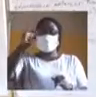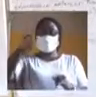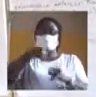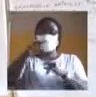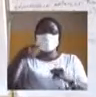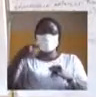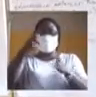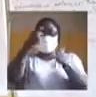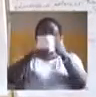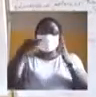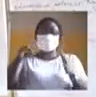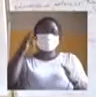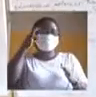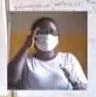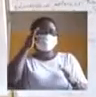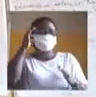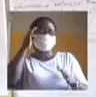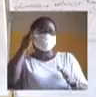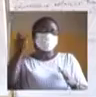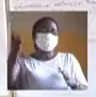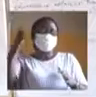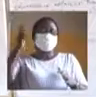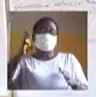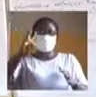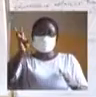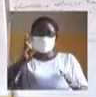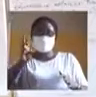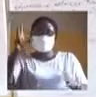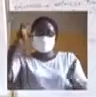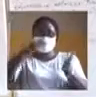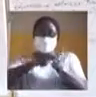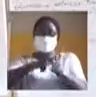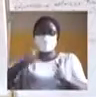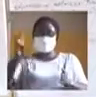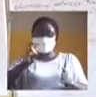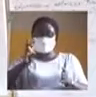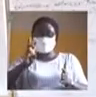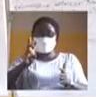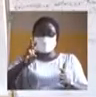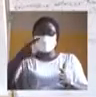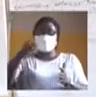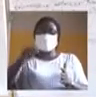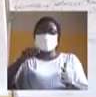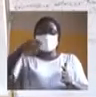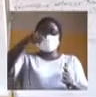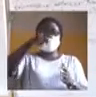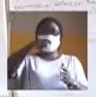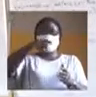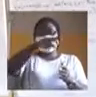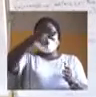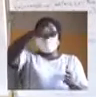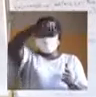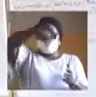demand for bread. And presently, I also want us to understand that the high demand for small stroke